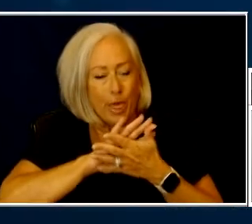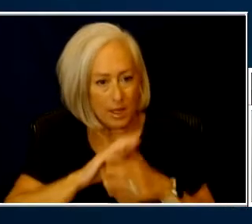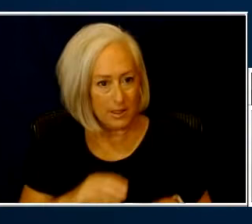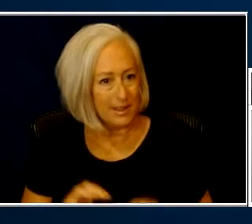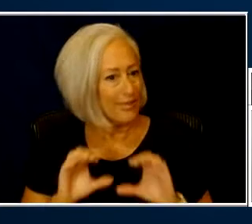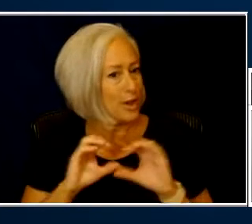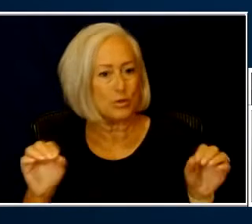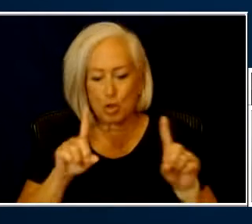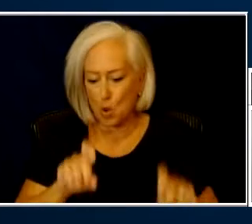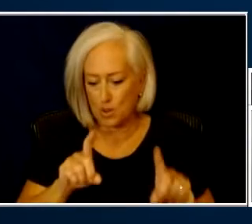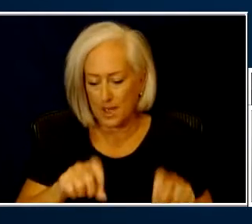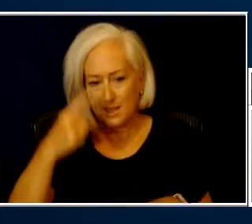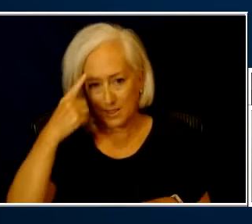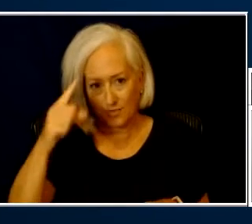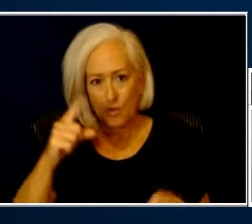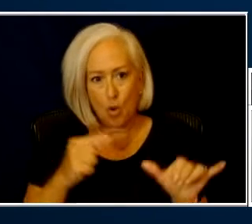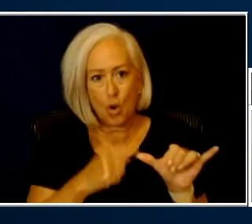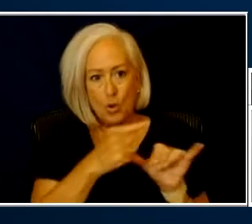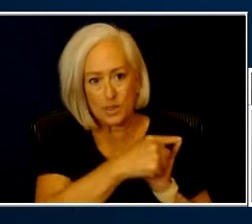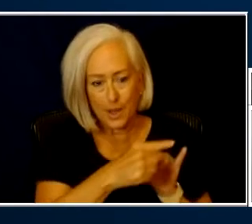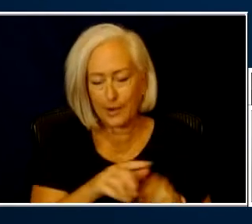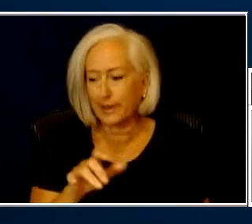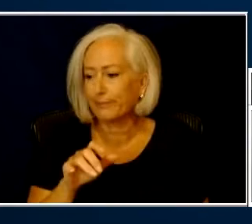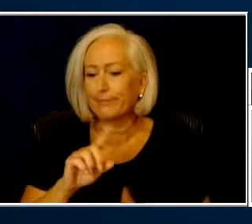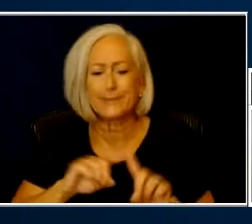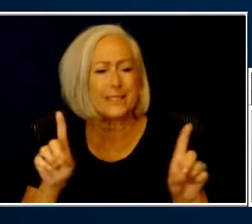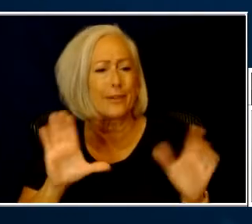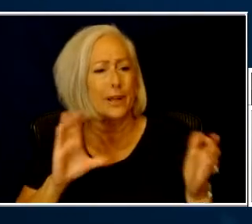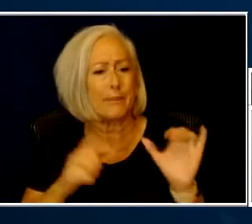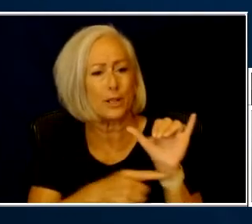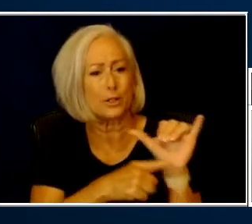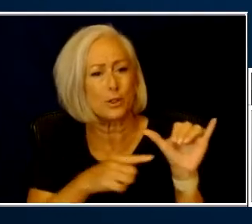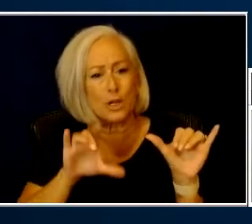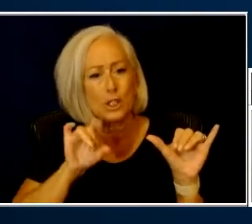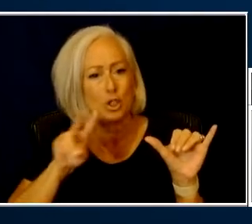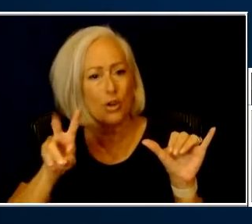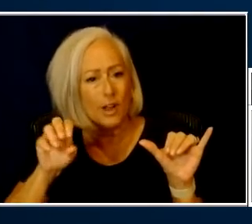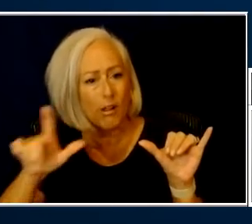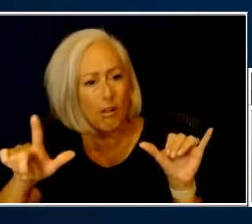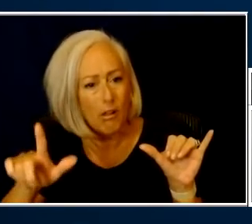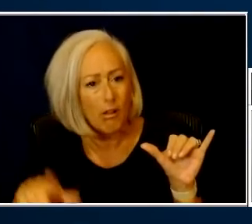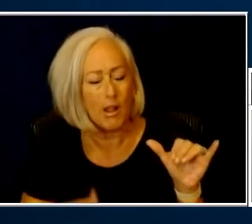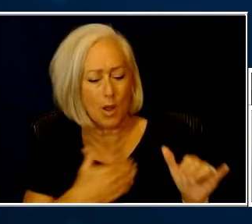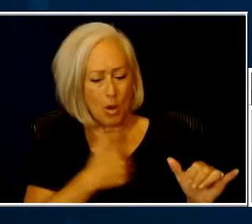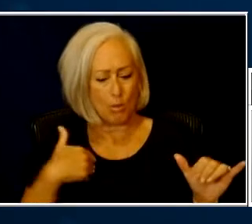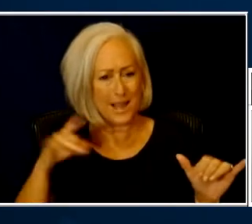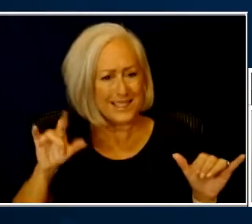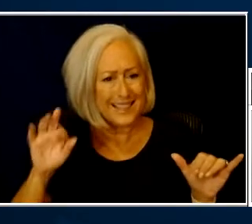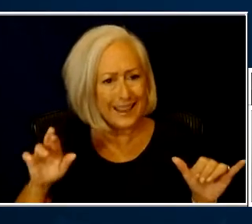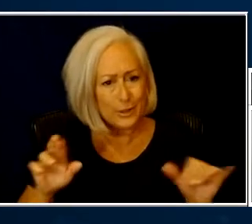there are for cervical cancer, for example, or breast cancer. Many